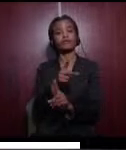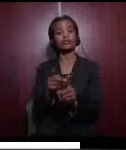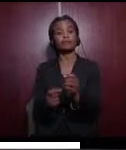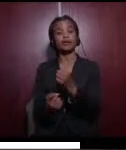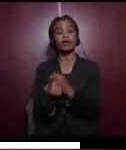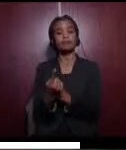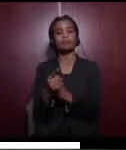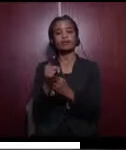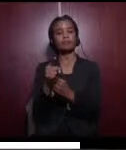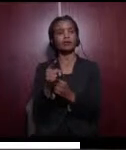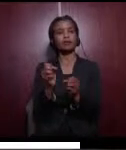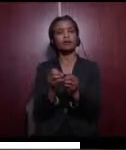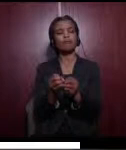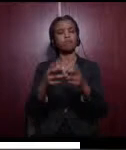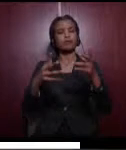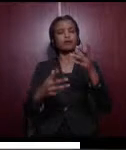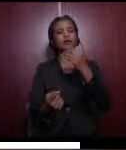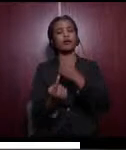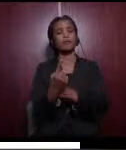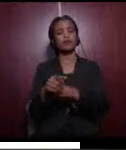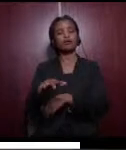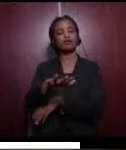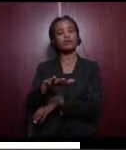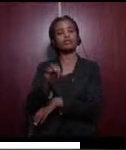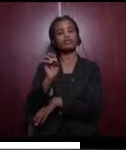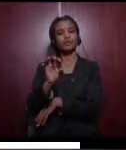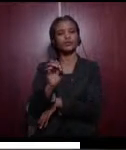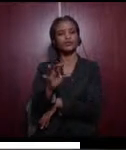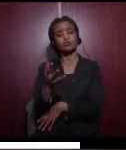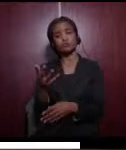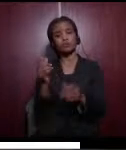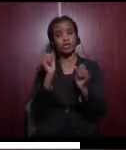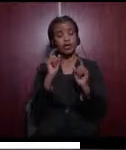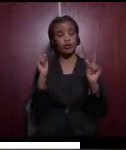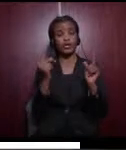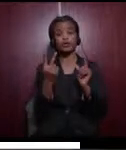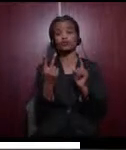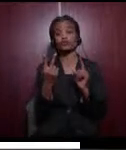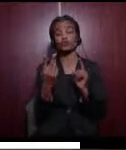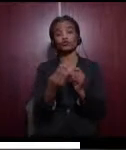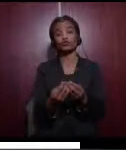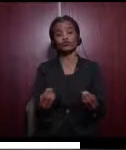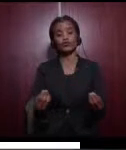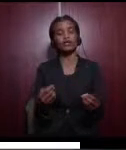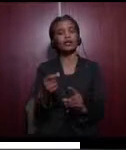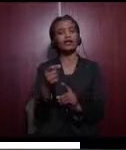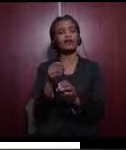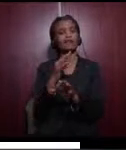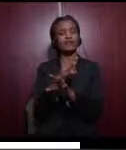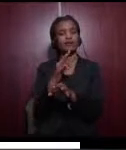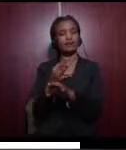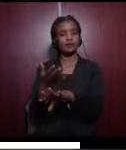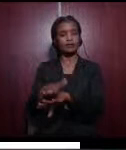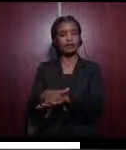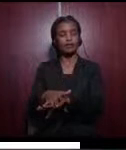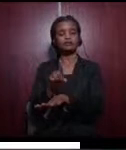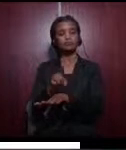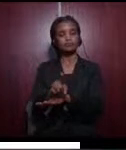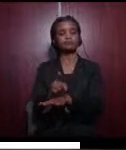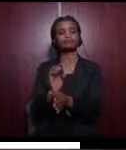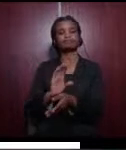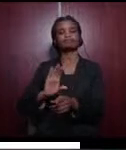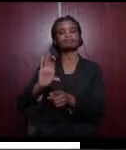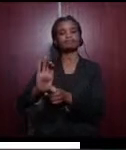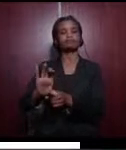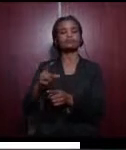might be aware of, it's been a long time. So 2 children of the deceased received support until 2010 when they reached adulthood and returned